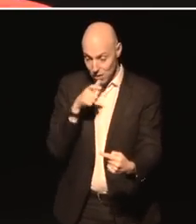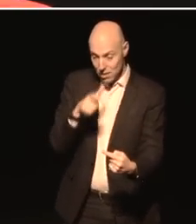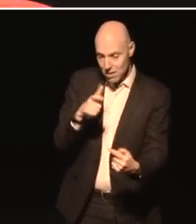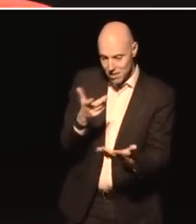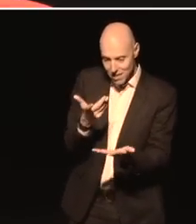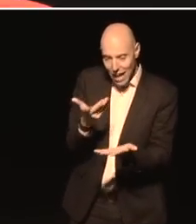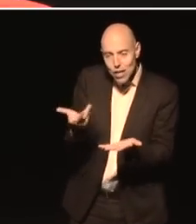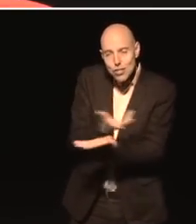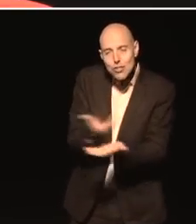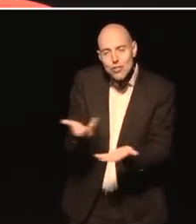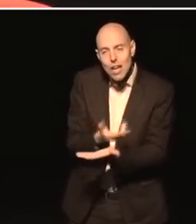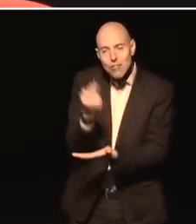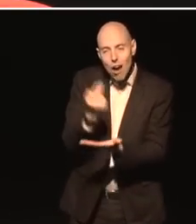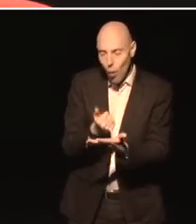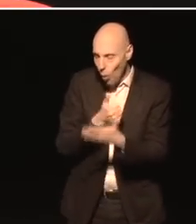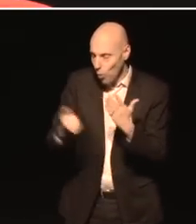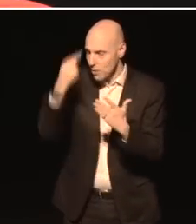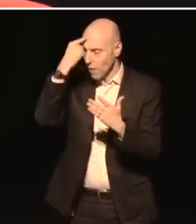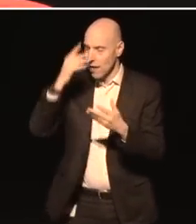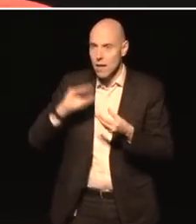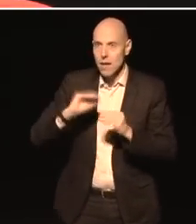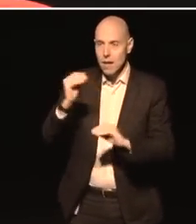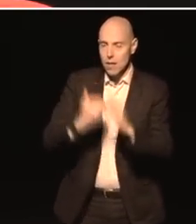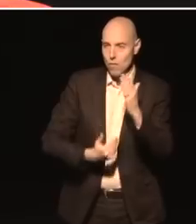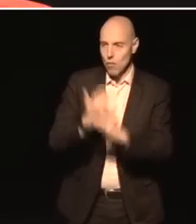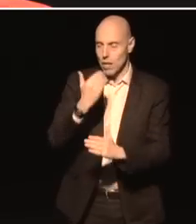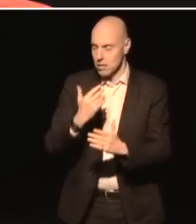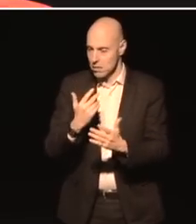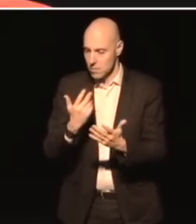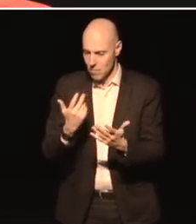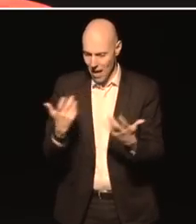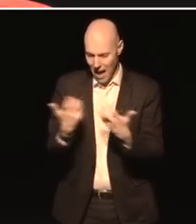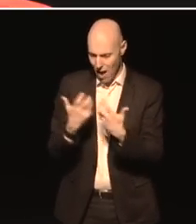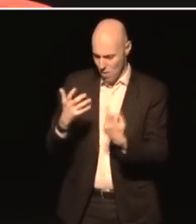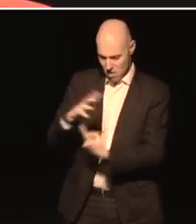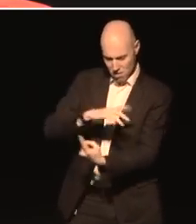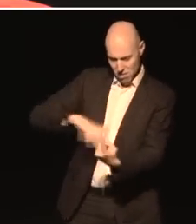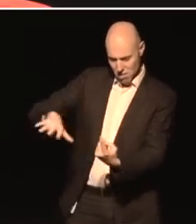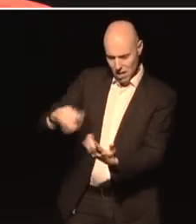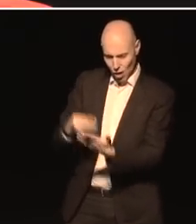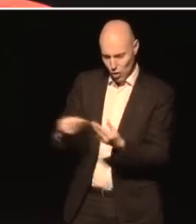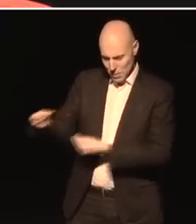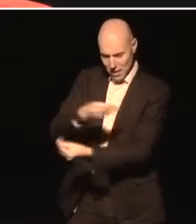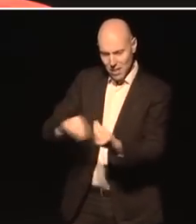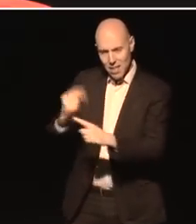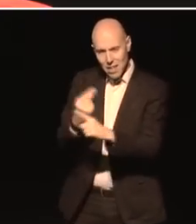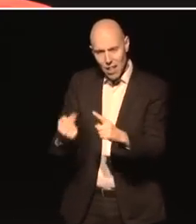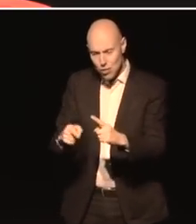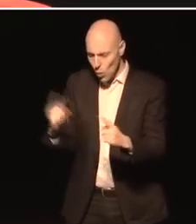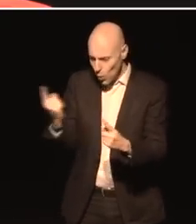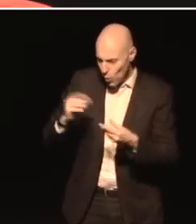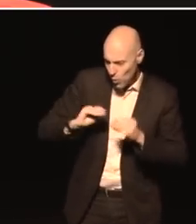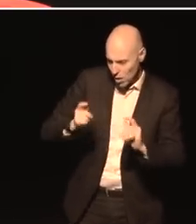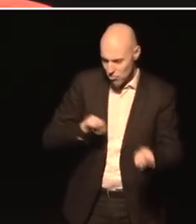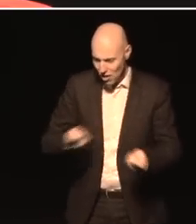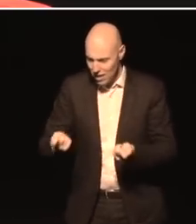So we're about refreshing and rethinking how the arts ecology works and rethinking who curates, who makes,